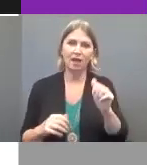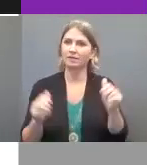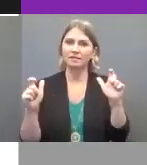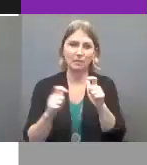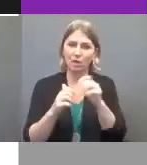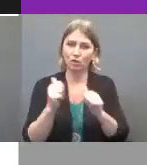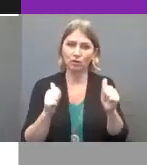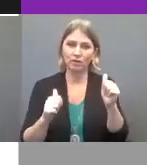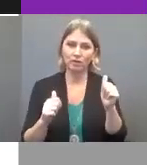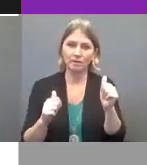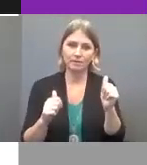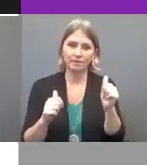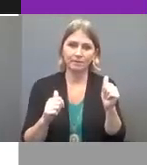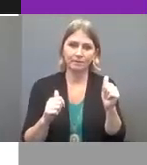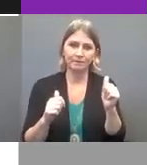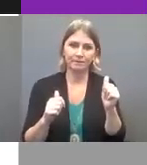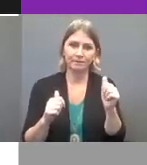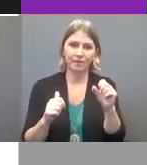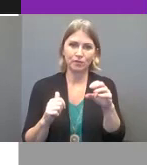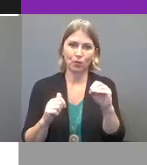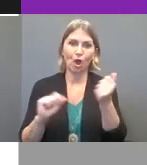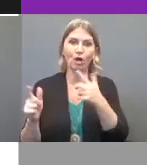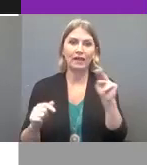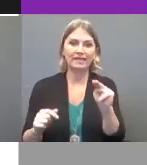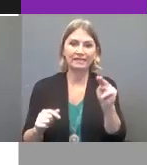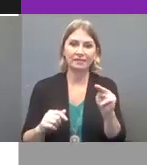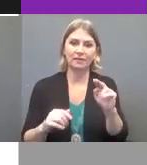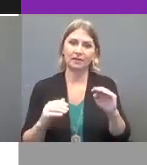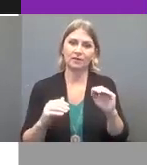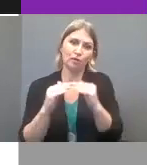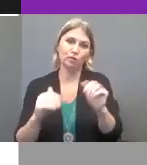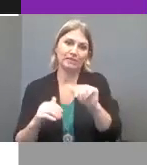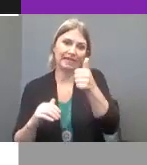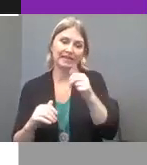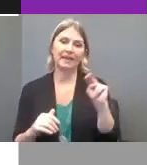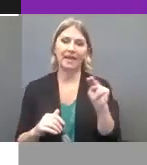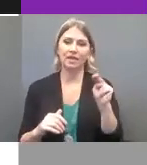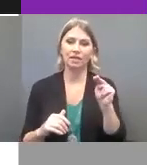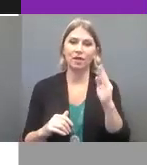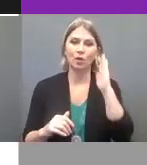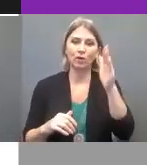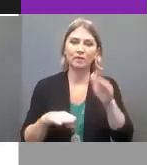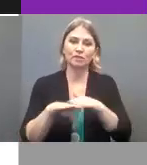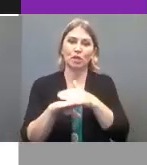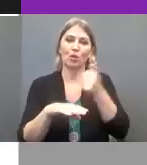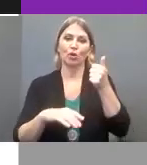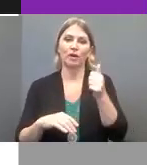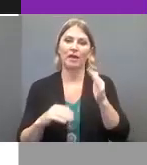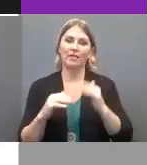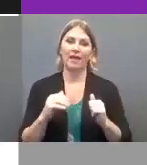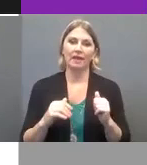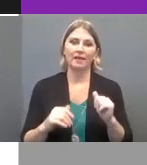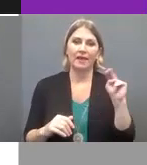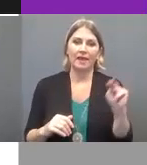8.1. But for all values greater than or equal to 10, n is going to be slower than n squared by